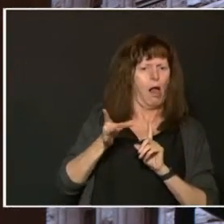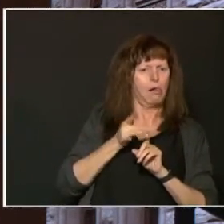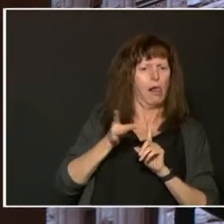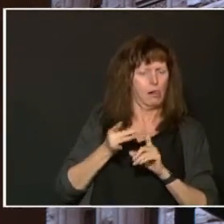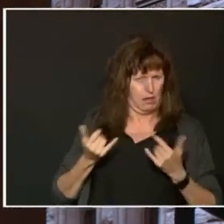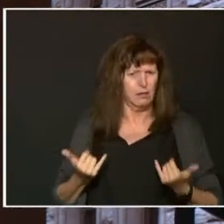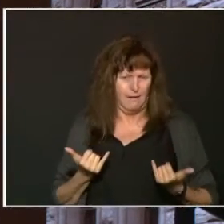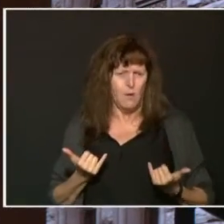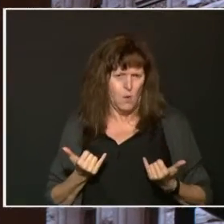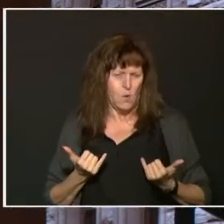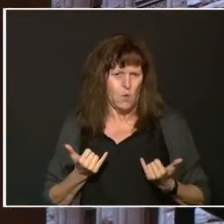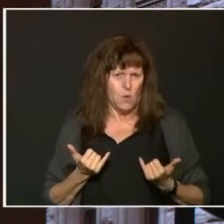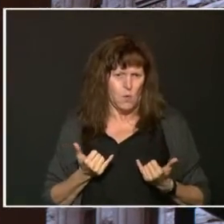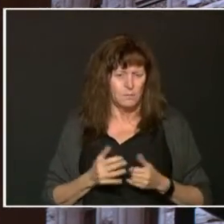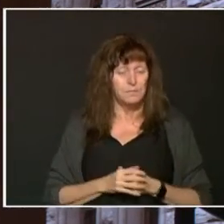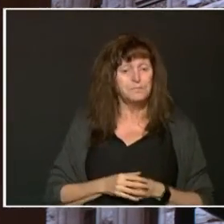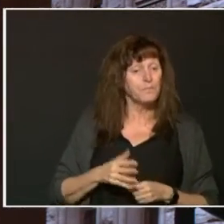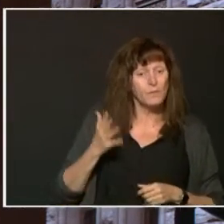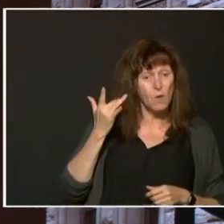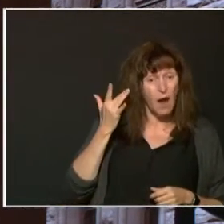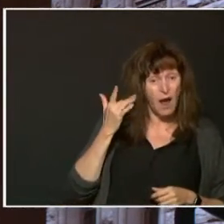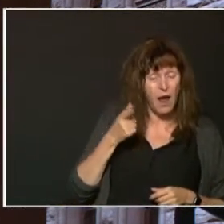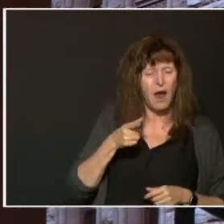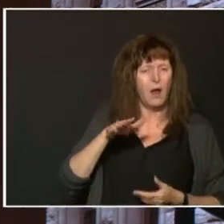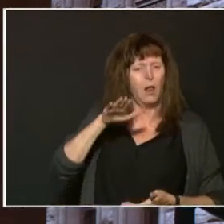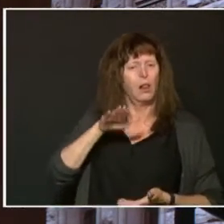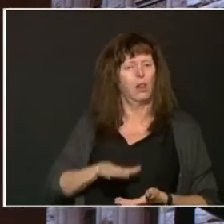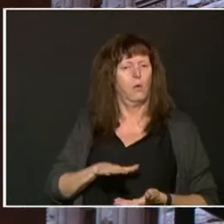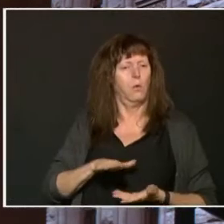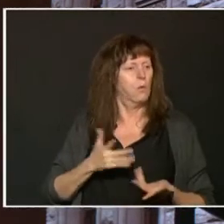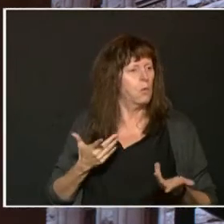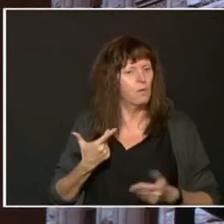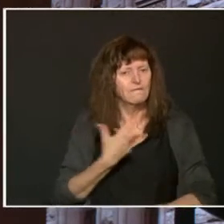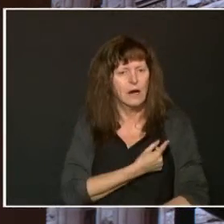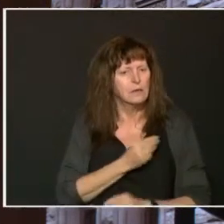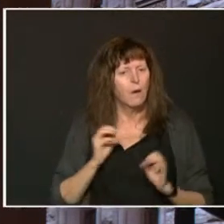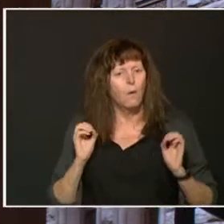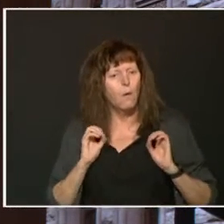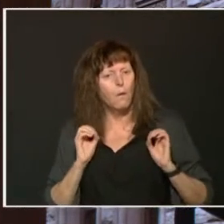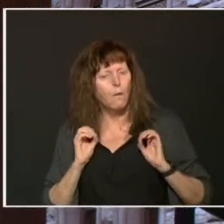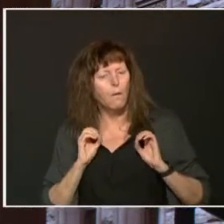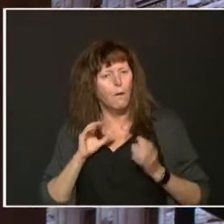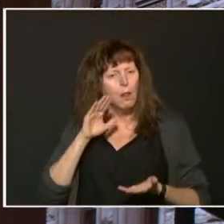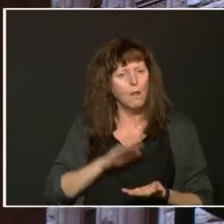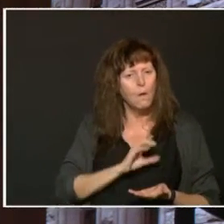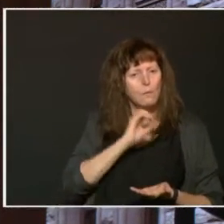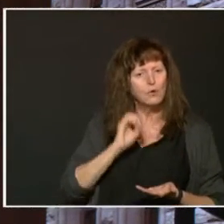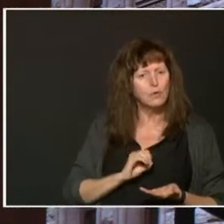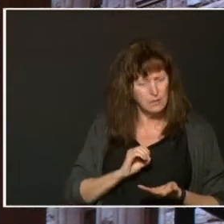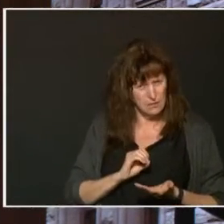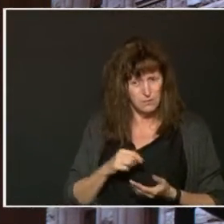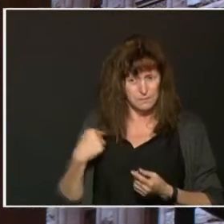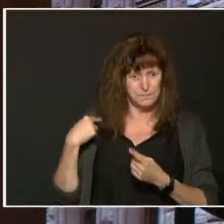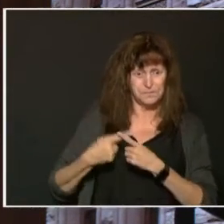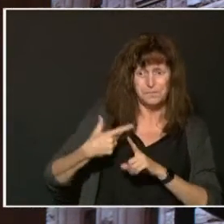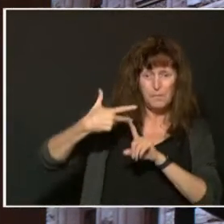as a result of low immunization levels. So over the last 3 months, of the